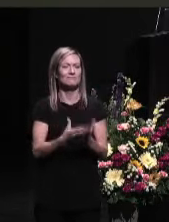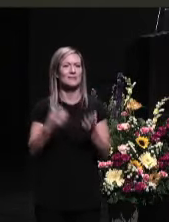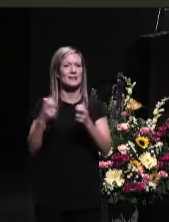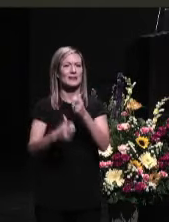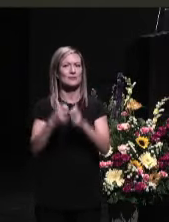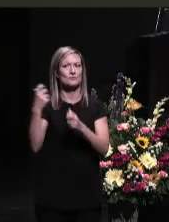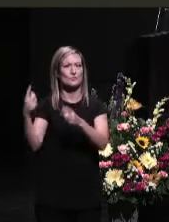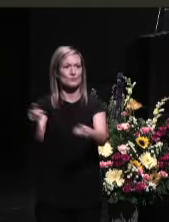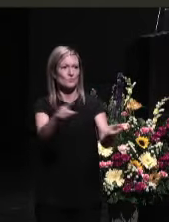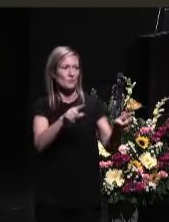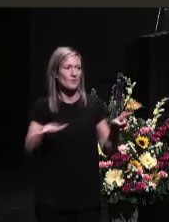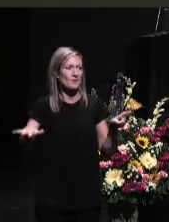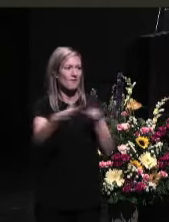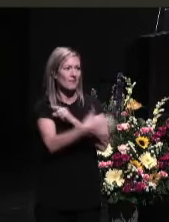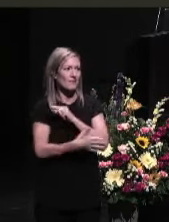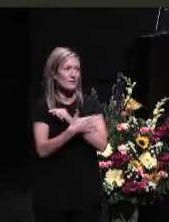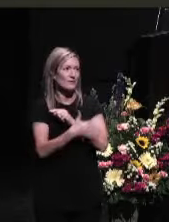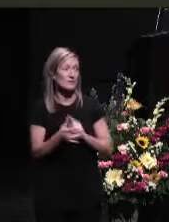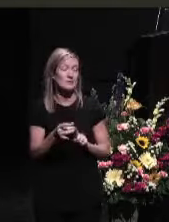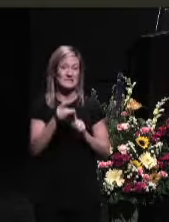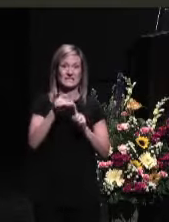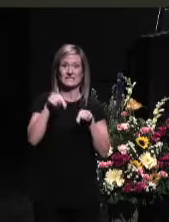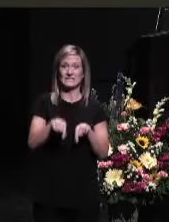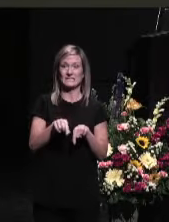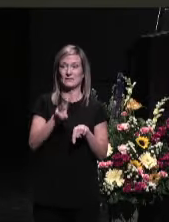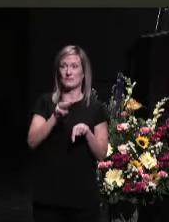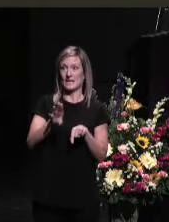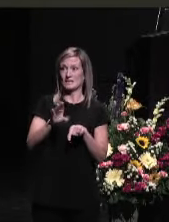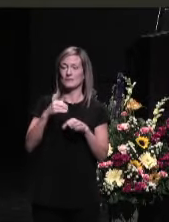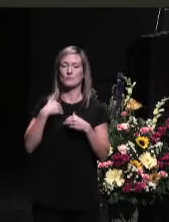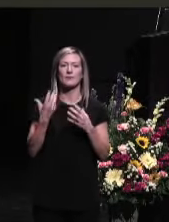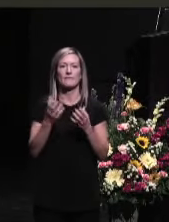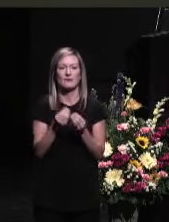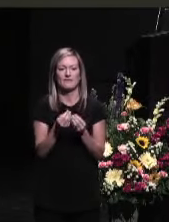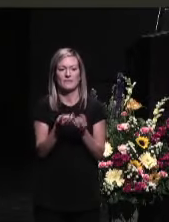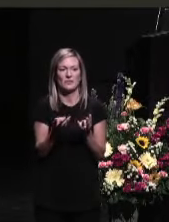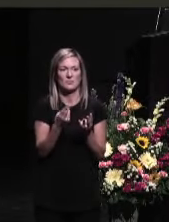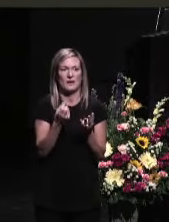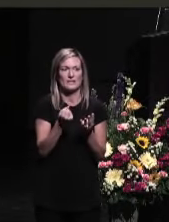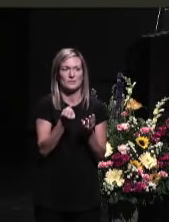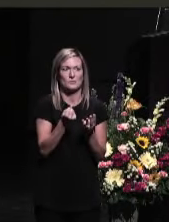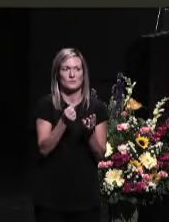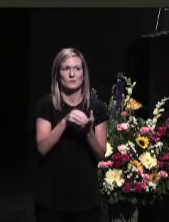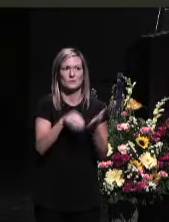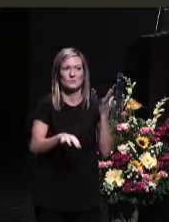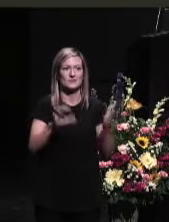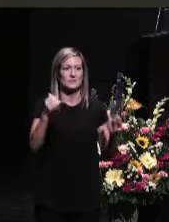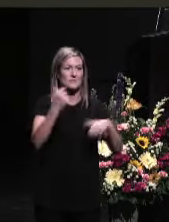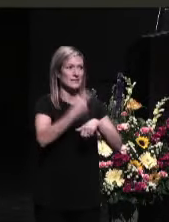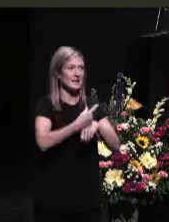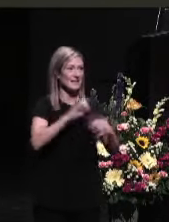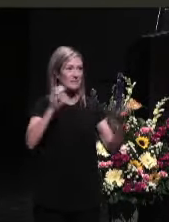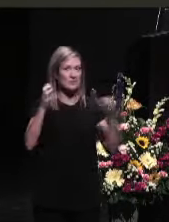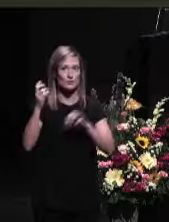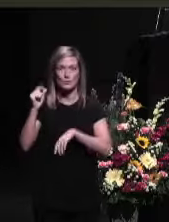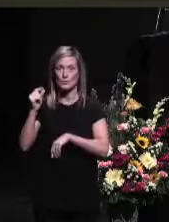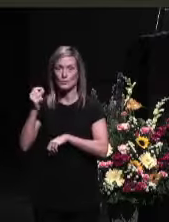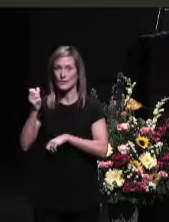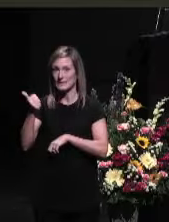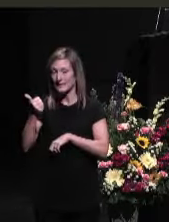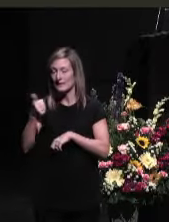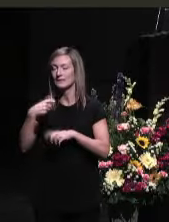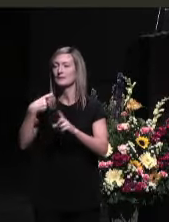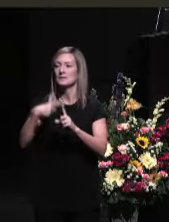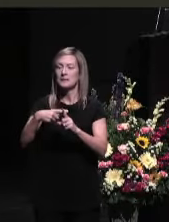on, underscoring, for example, in Wisconsin, we have fewer high school students today than we had in 2010, but we're going to go off an even more